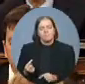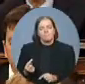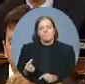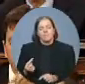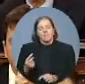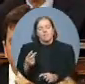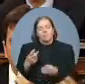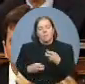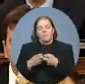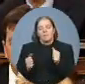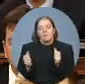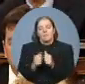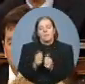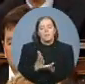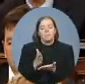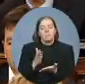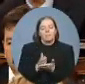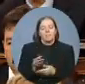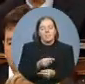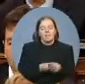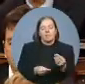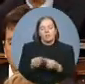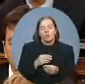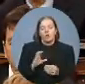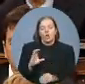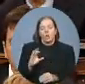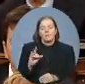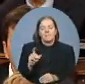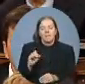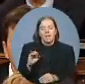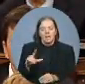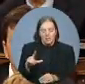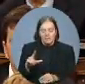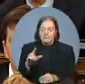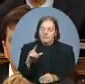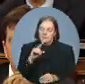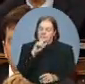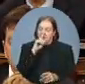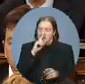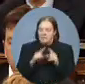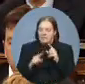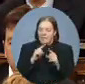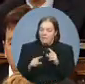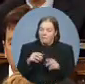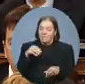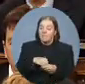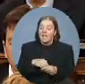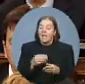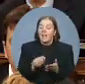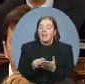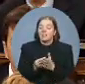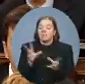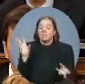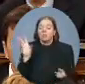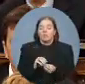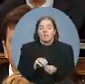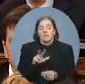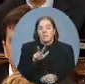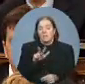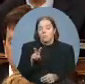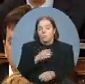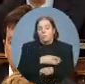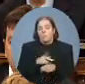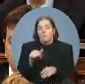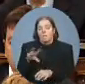involving $32 or $33 billion of Canadians' money. The regulation was the responsibility largely